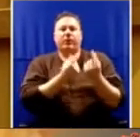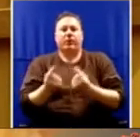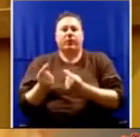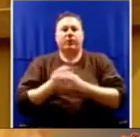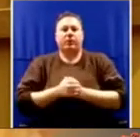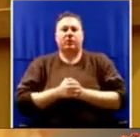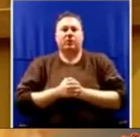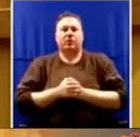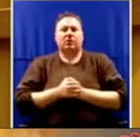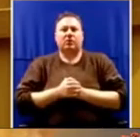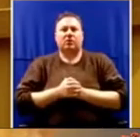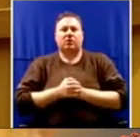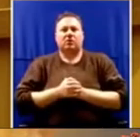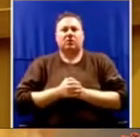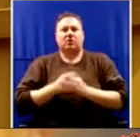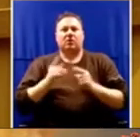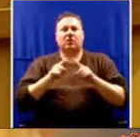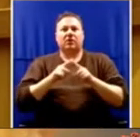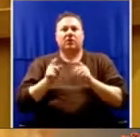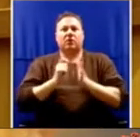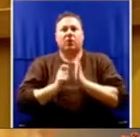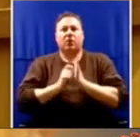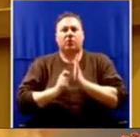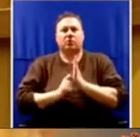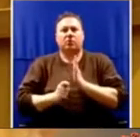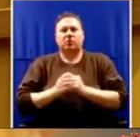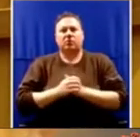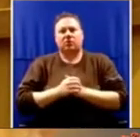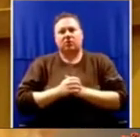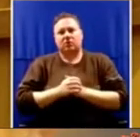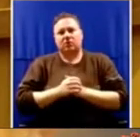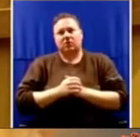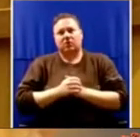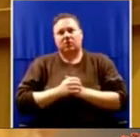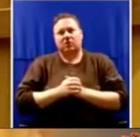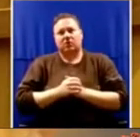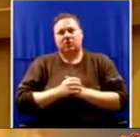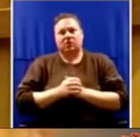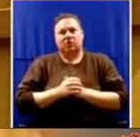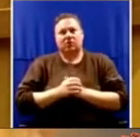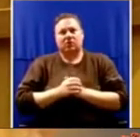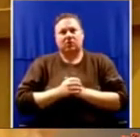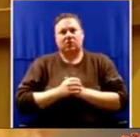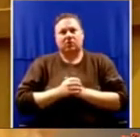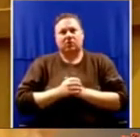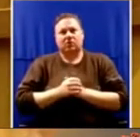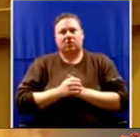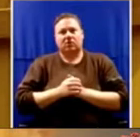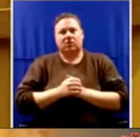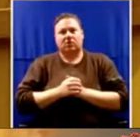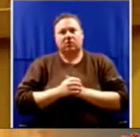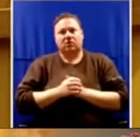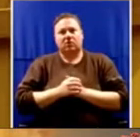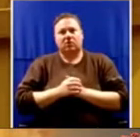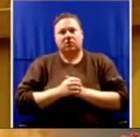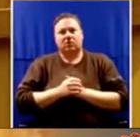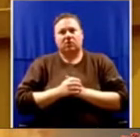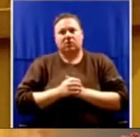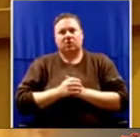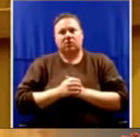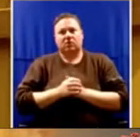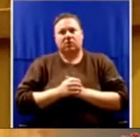note, the trend of seeing the wheels come off many of our departments is a cause for serious concern. If it's not load shedding,